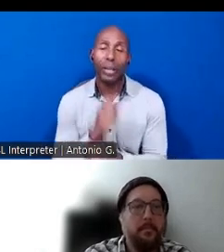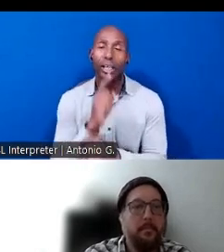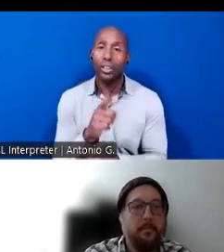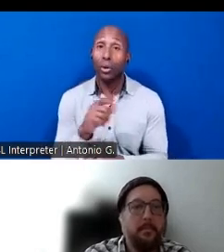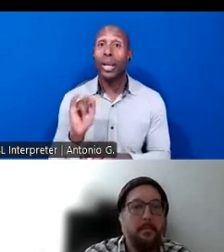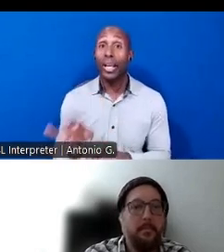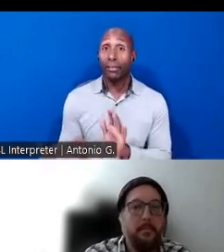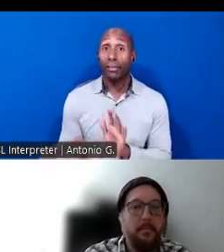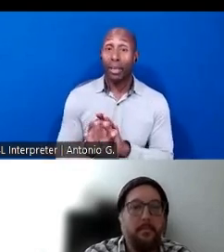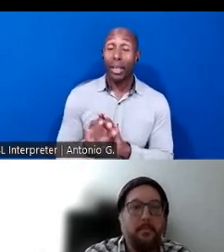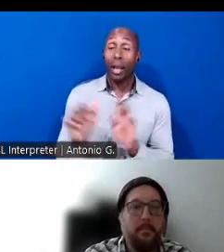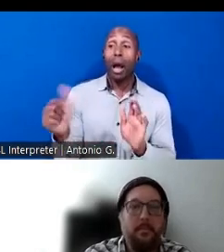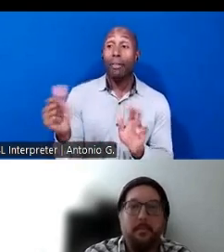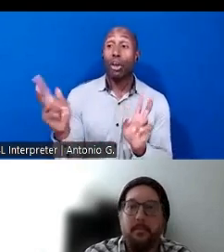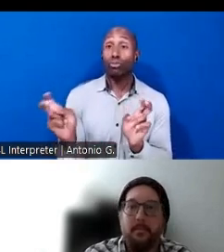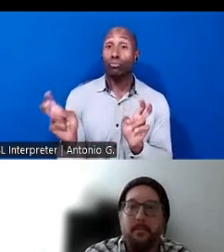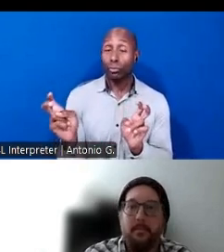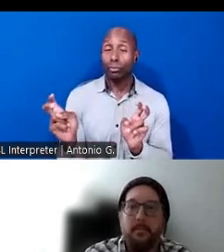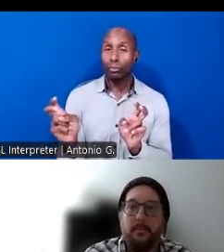Okay.